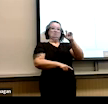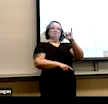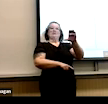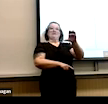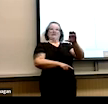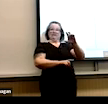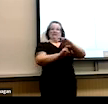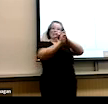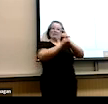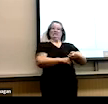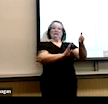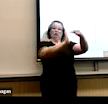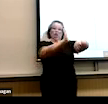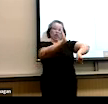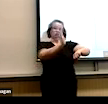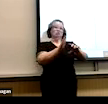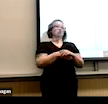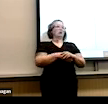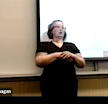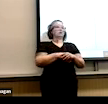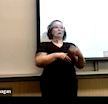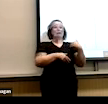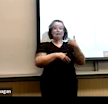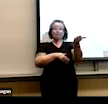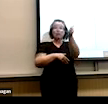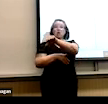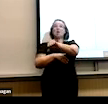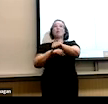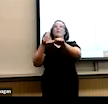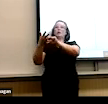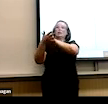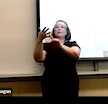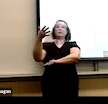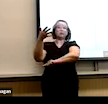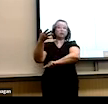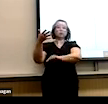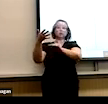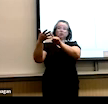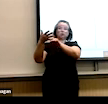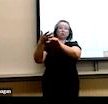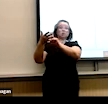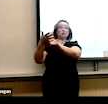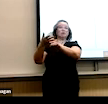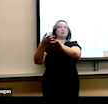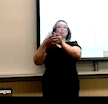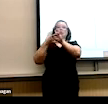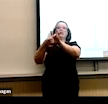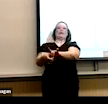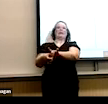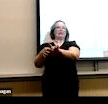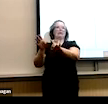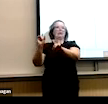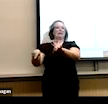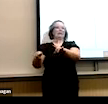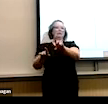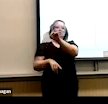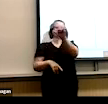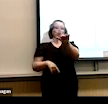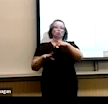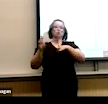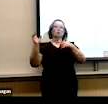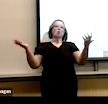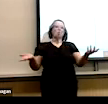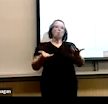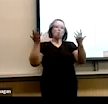one. And so you can either guide your patient to do this, you can maybe work with your patient on doing this. If they're working with an occupational therapist